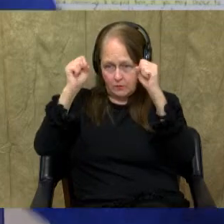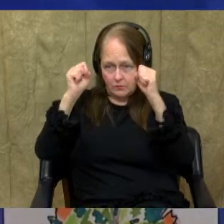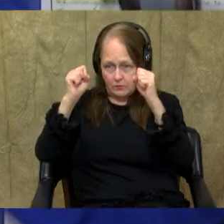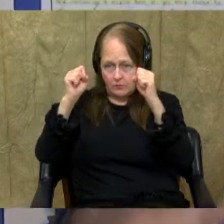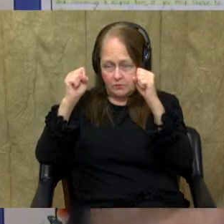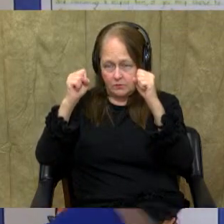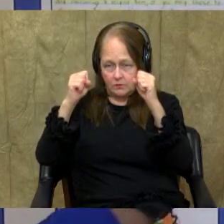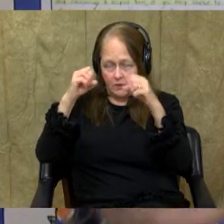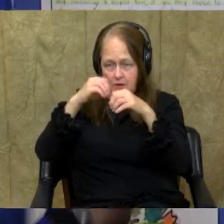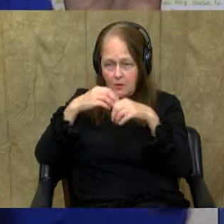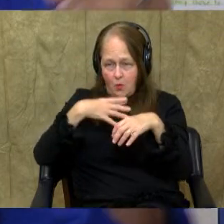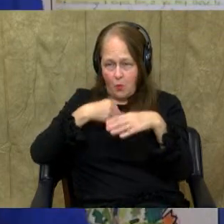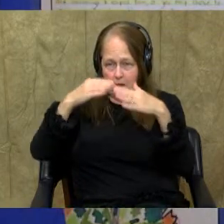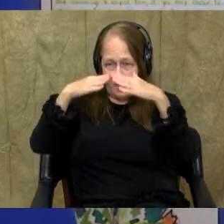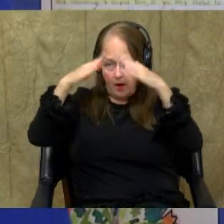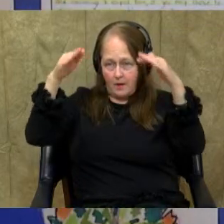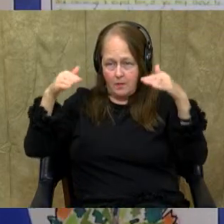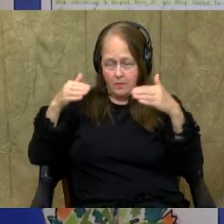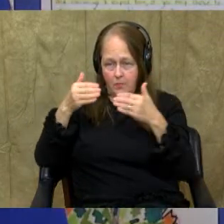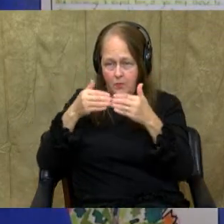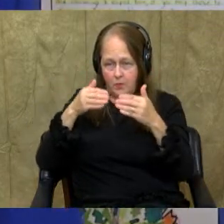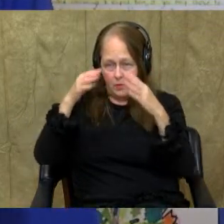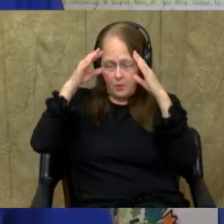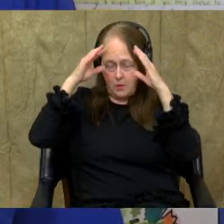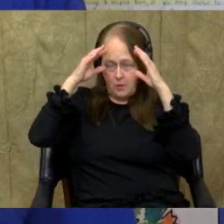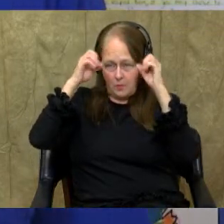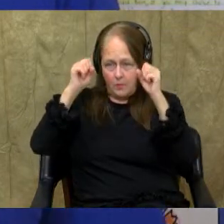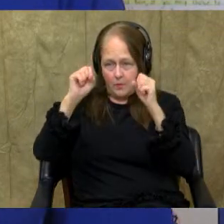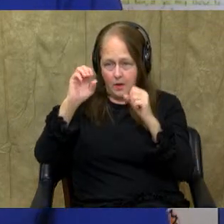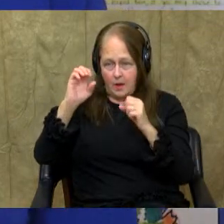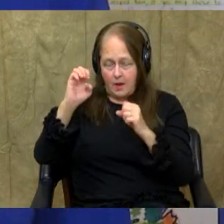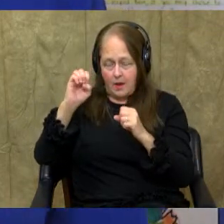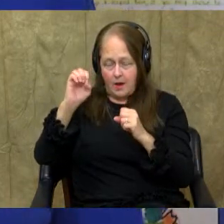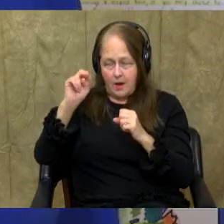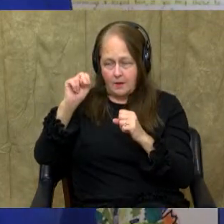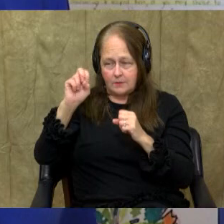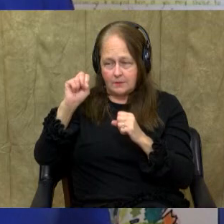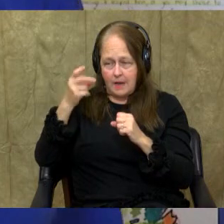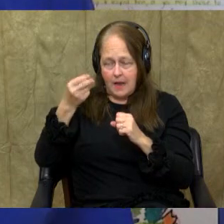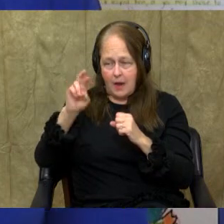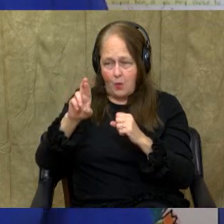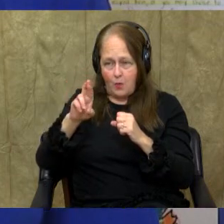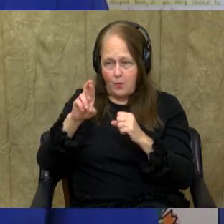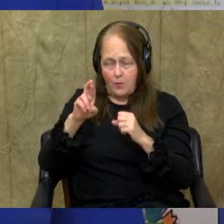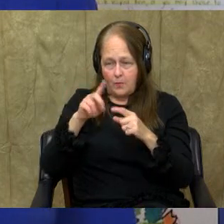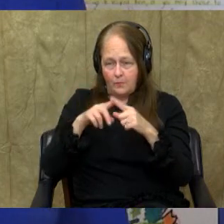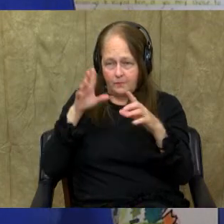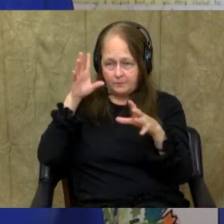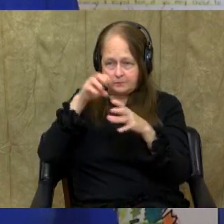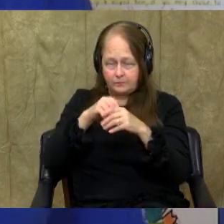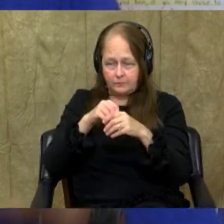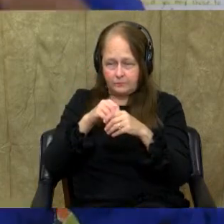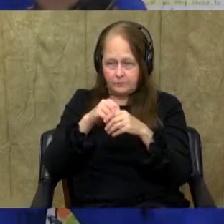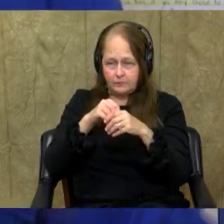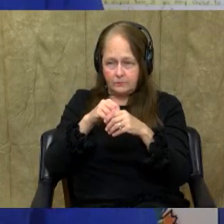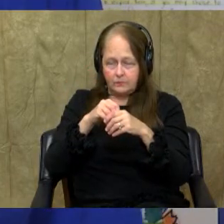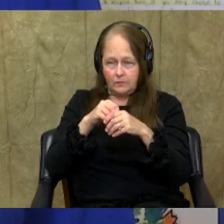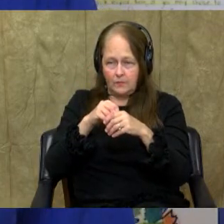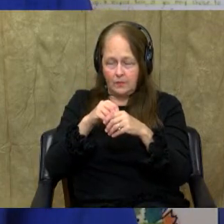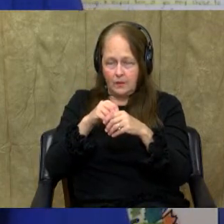All right? So this is where we are. The name of our section is Kennedy, Johnson, and Civil Rights.